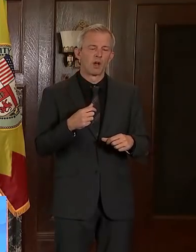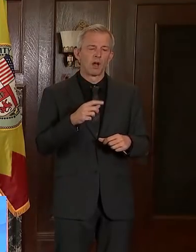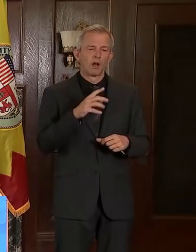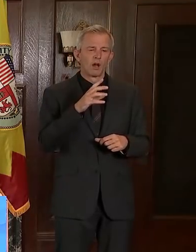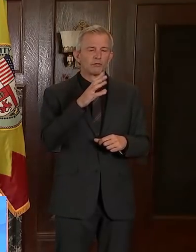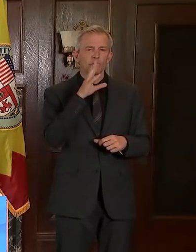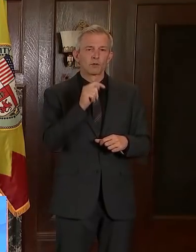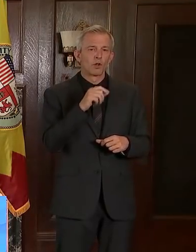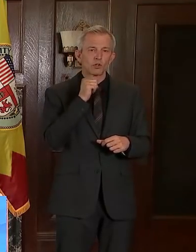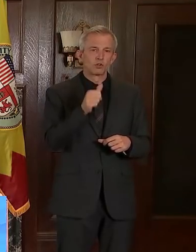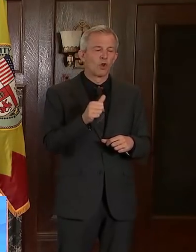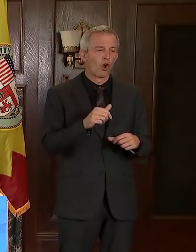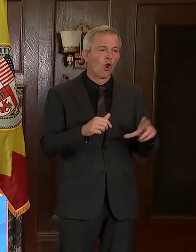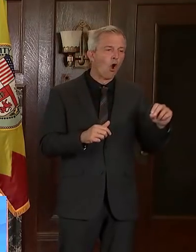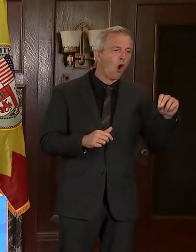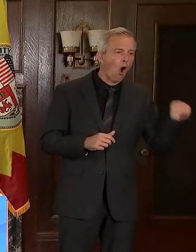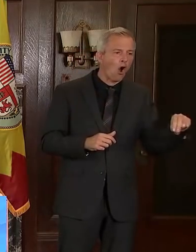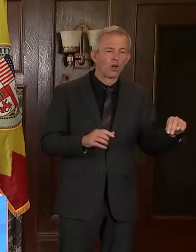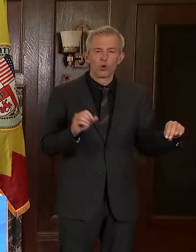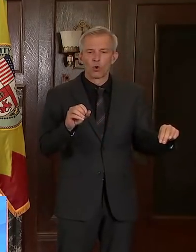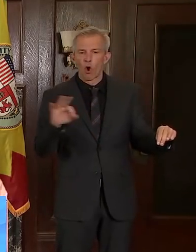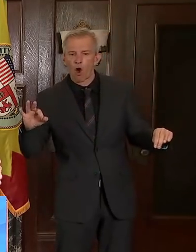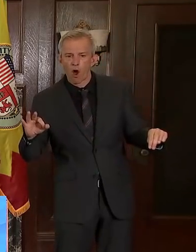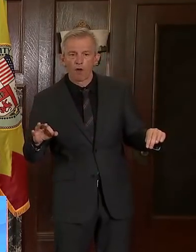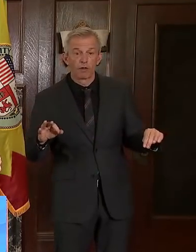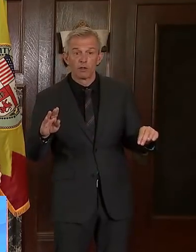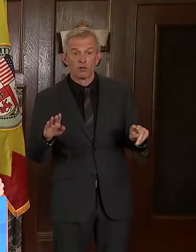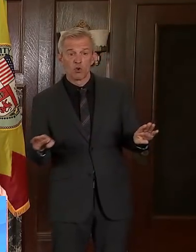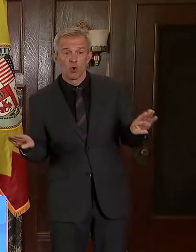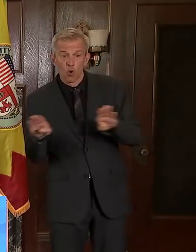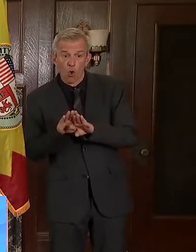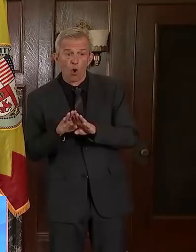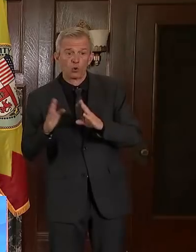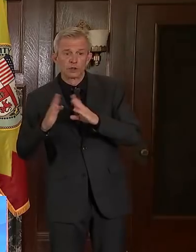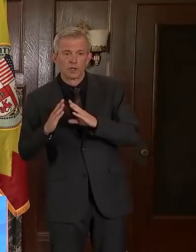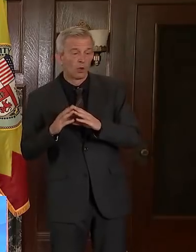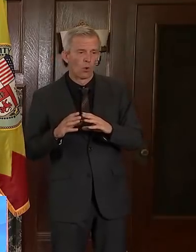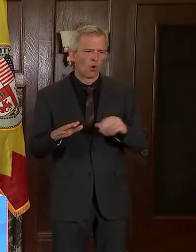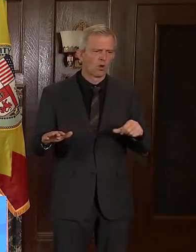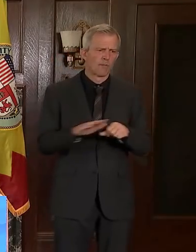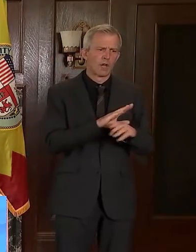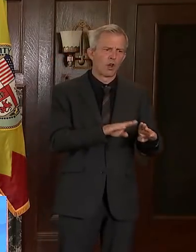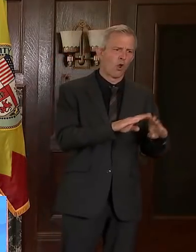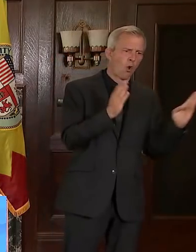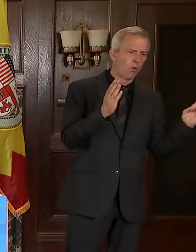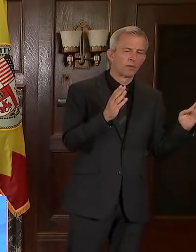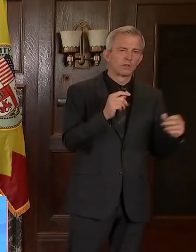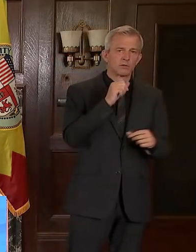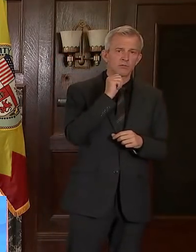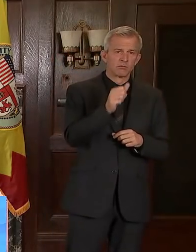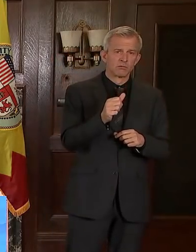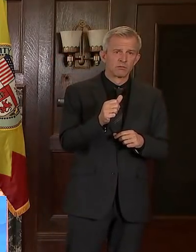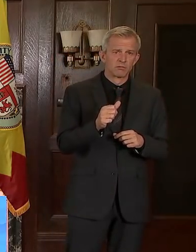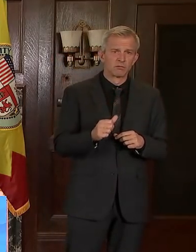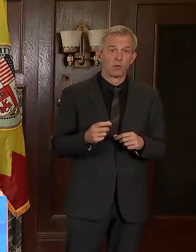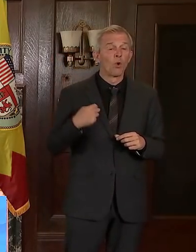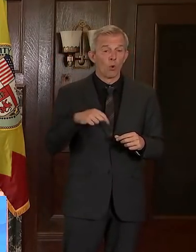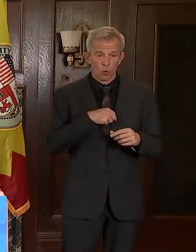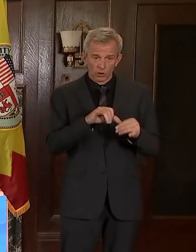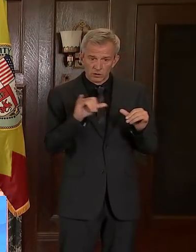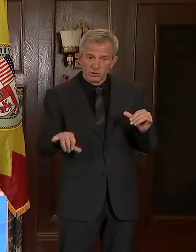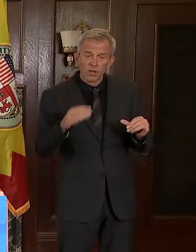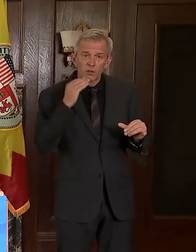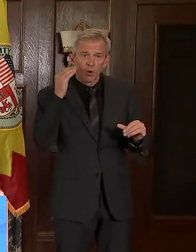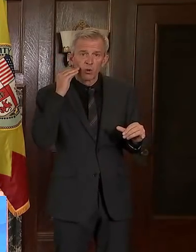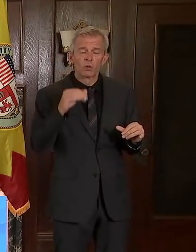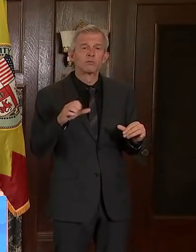black, a completely closed city or a completely open one. Even as we stayed safer at home, we